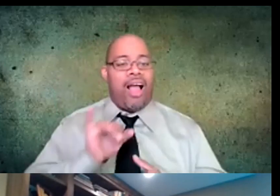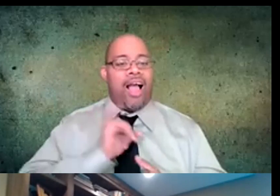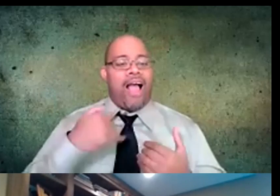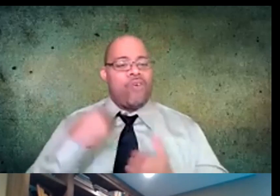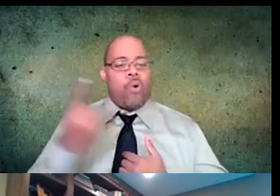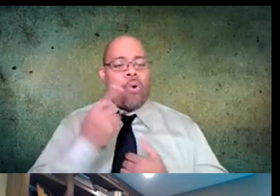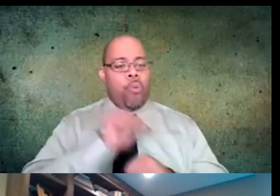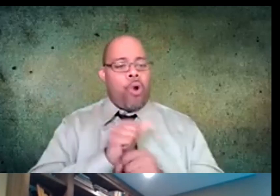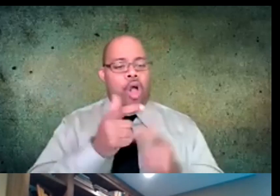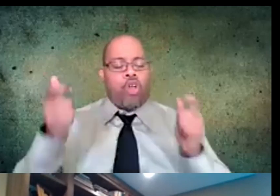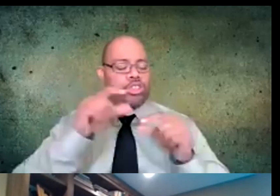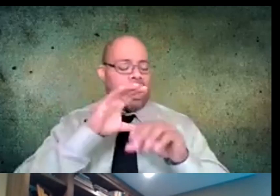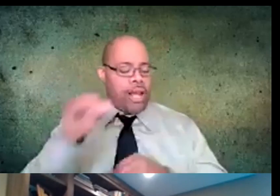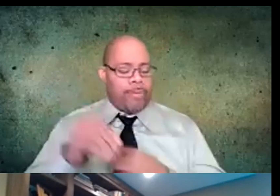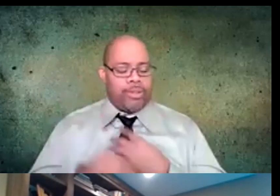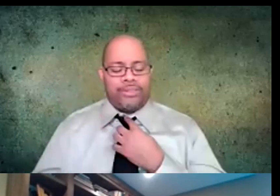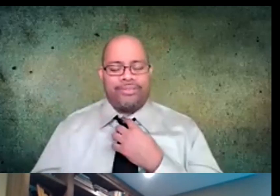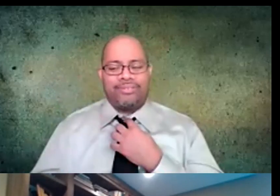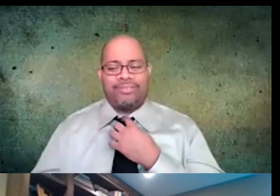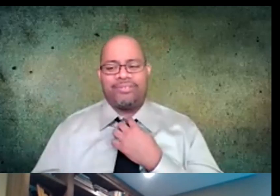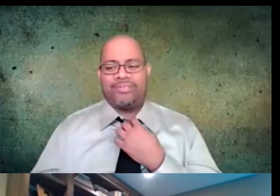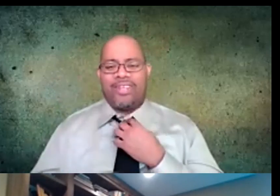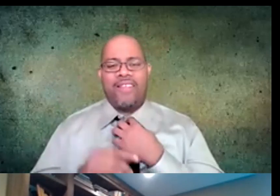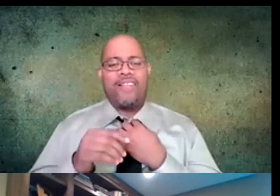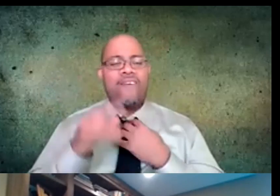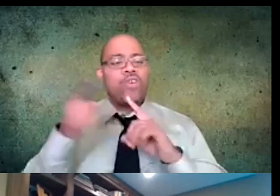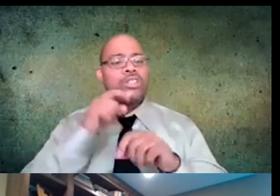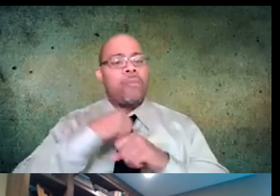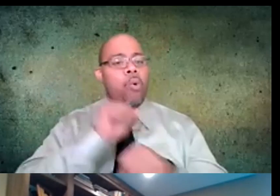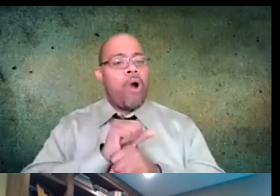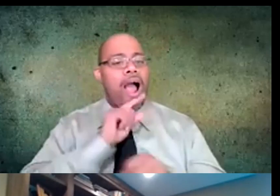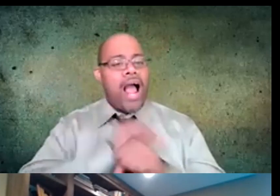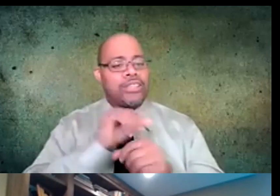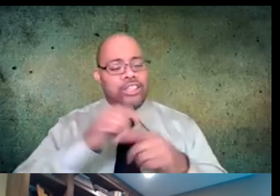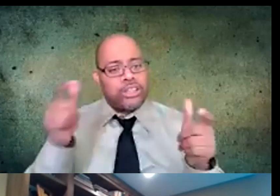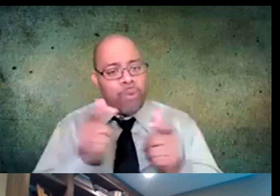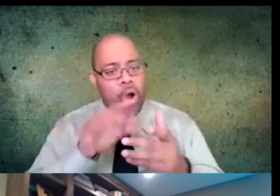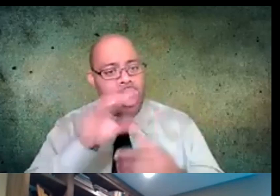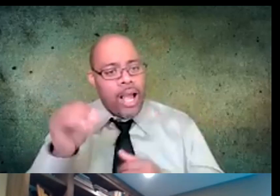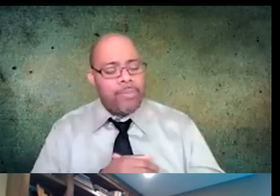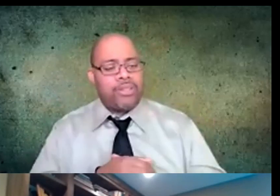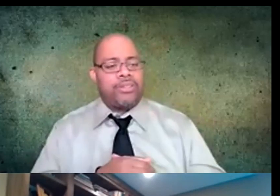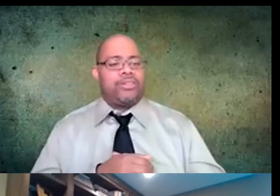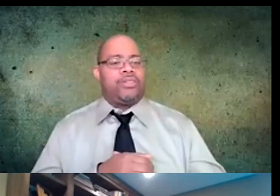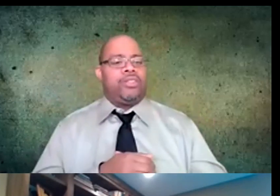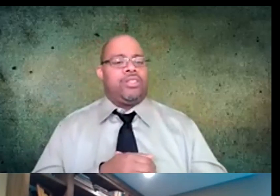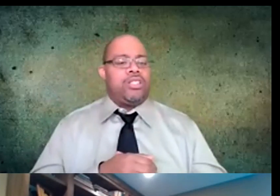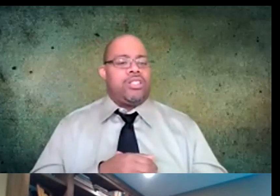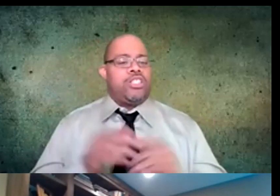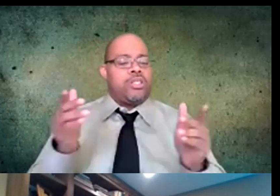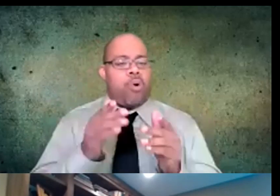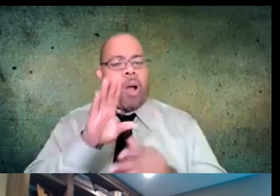worked in large companies. And this is the first time I've actually worked at a small company, a small biotech